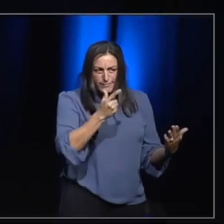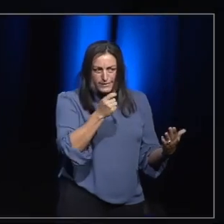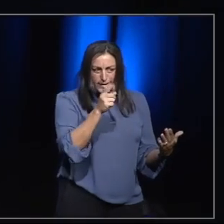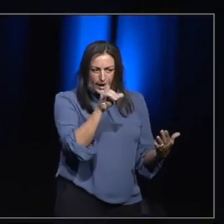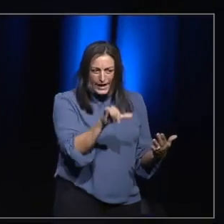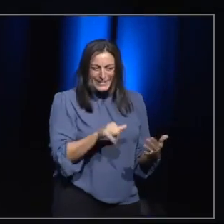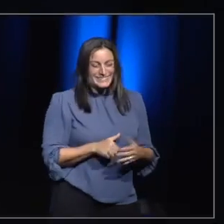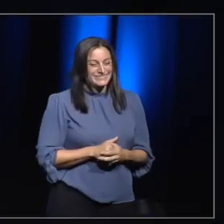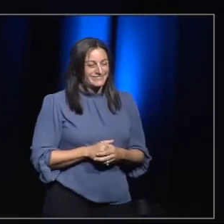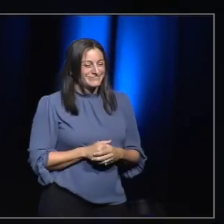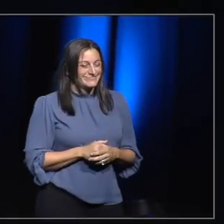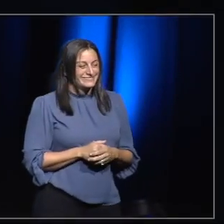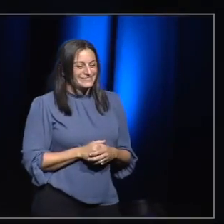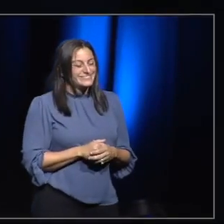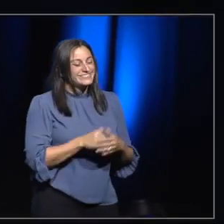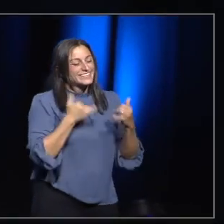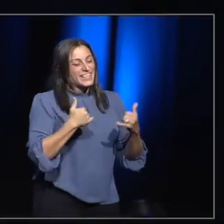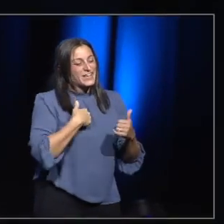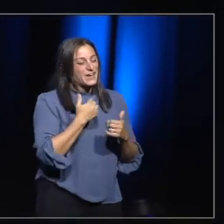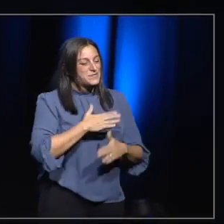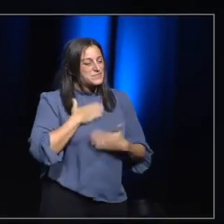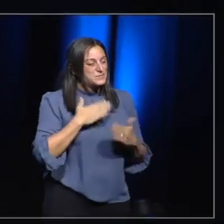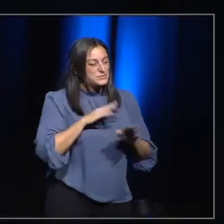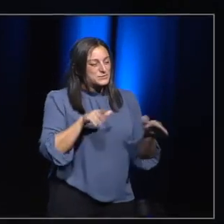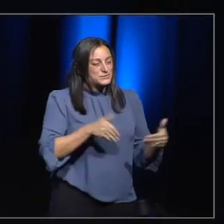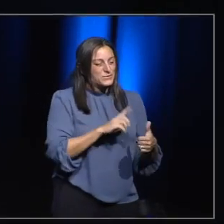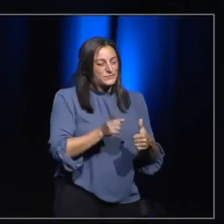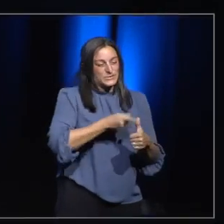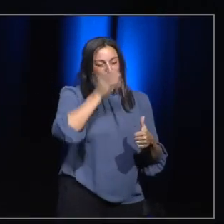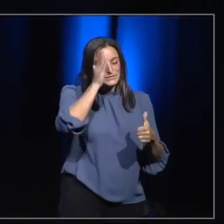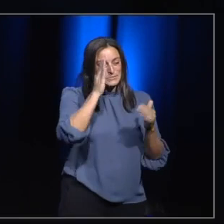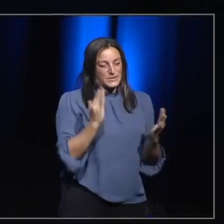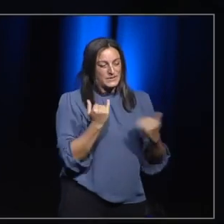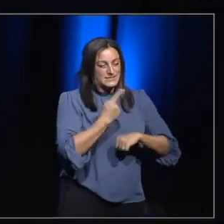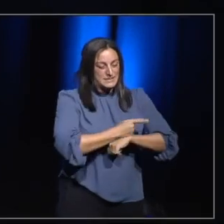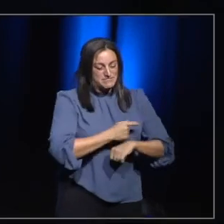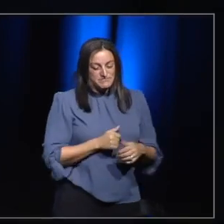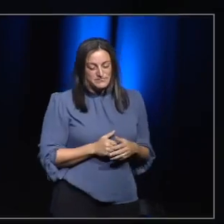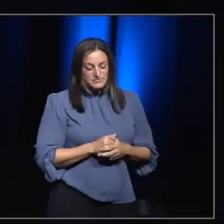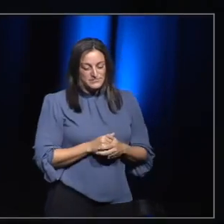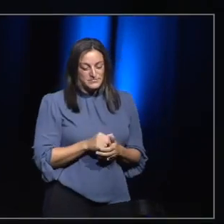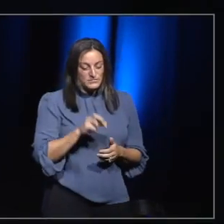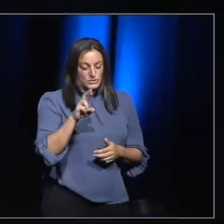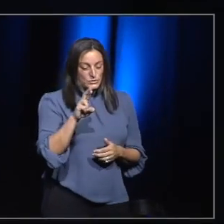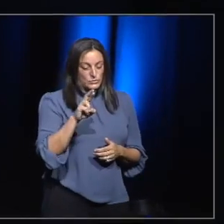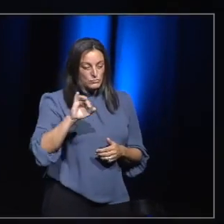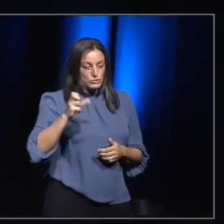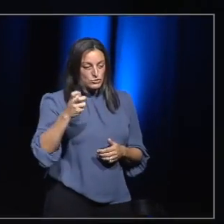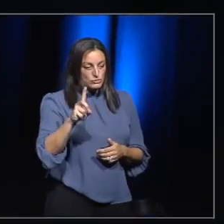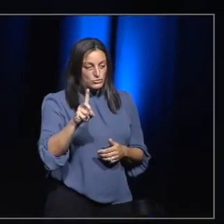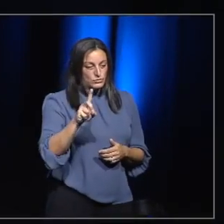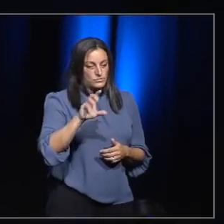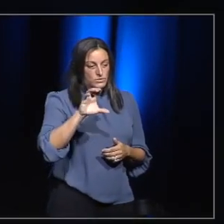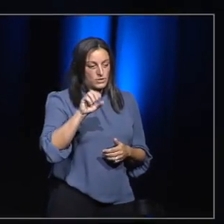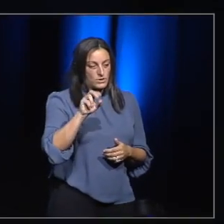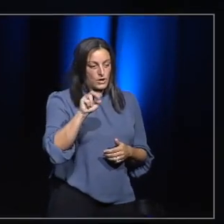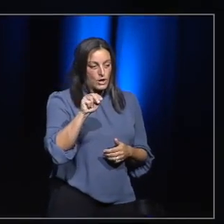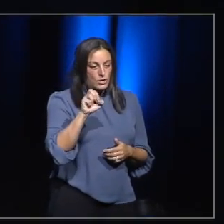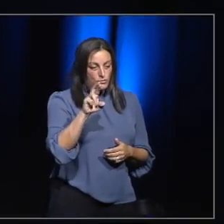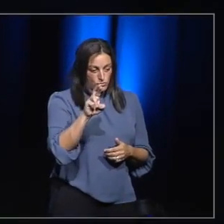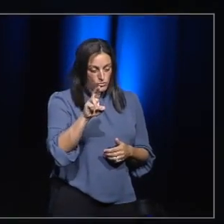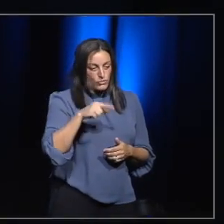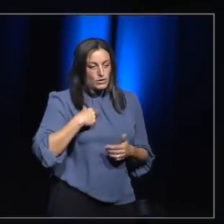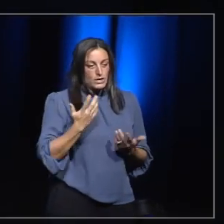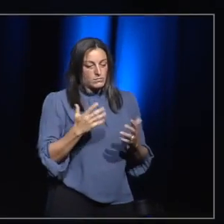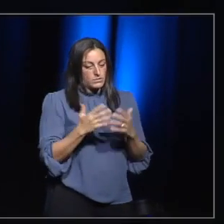It's now my great pleasure to introduce this morning's first plenary session. Richard Connor attributes much of his success to